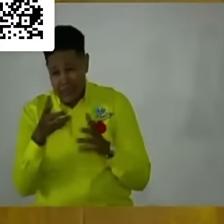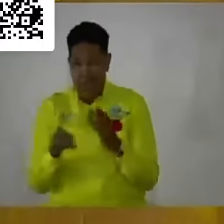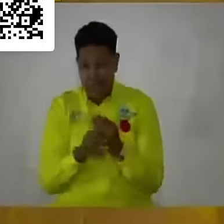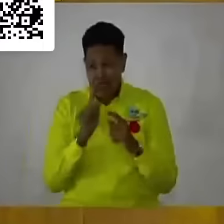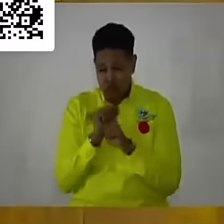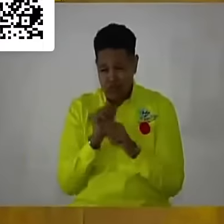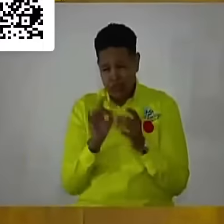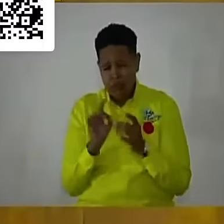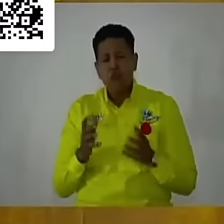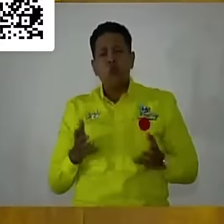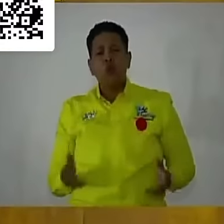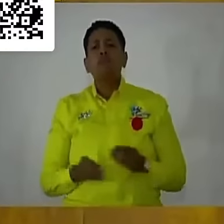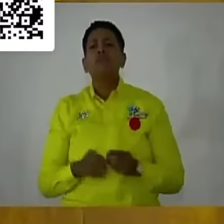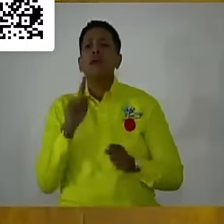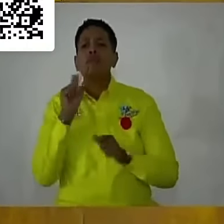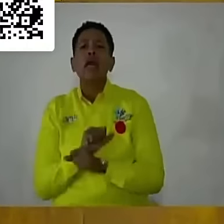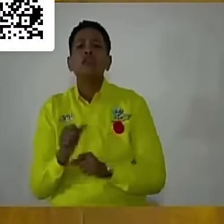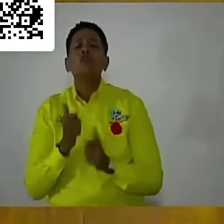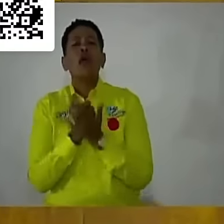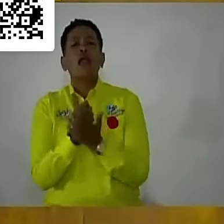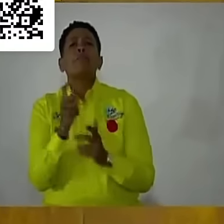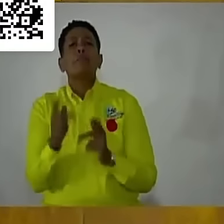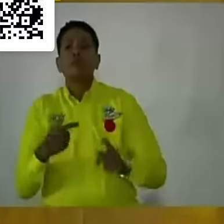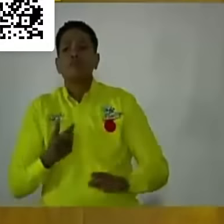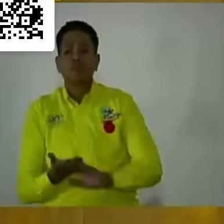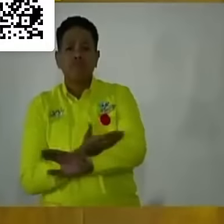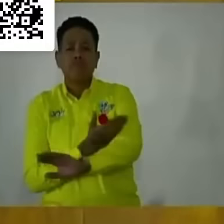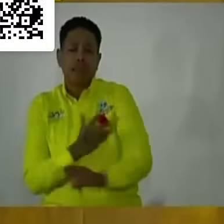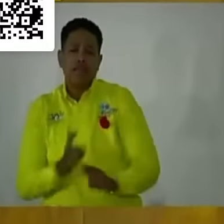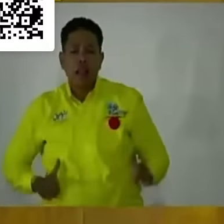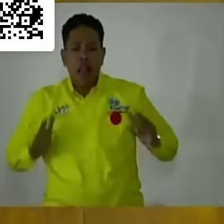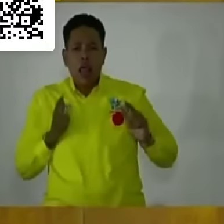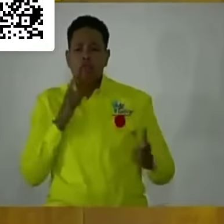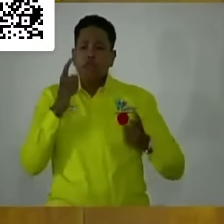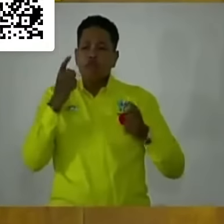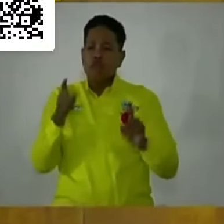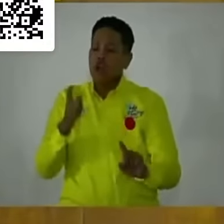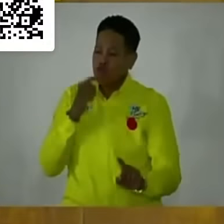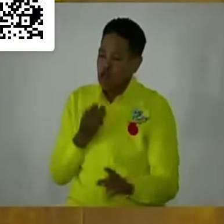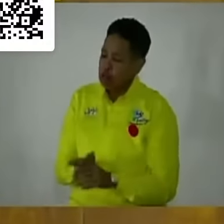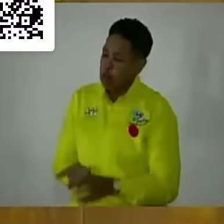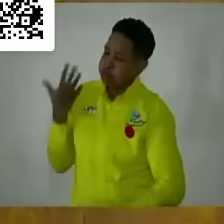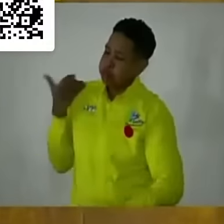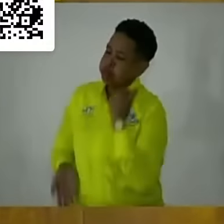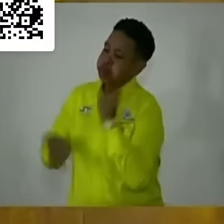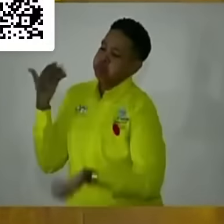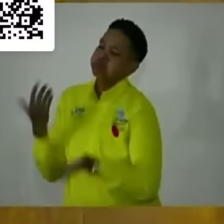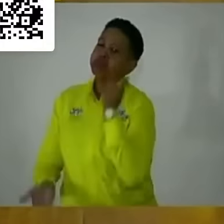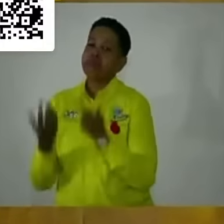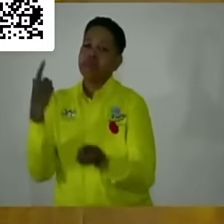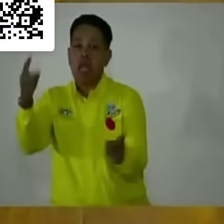speaks to actually helping the people to be better as a result of mining.